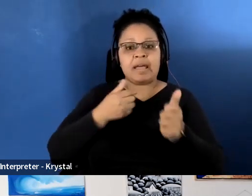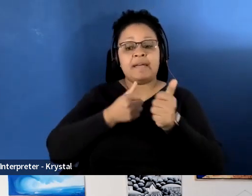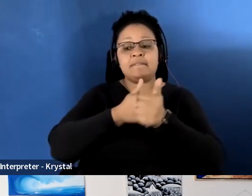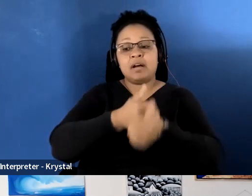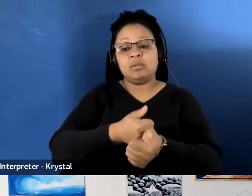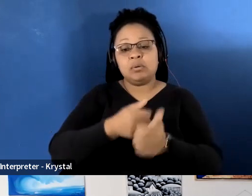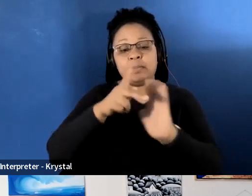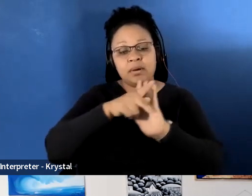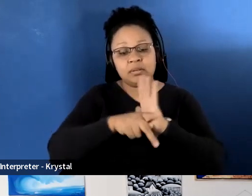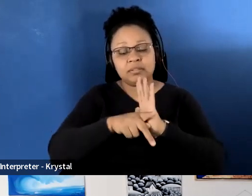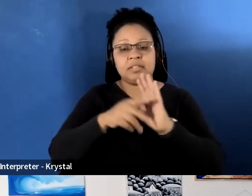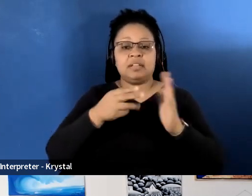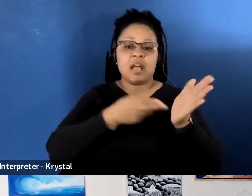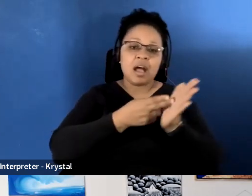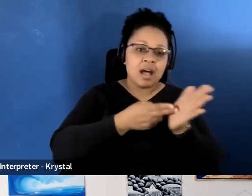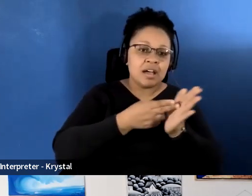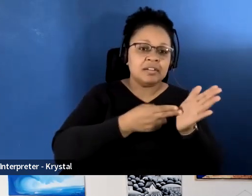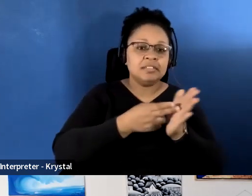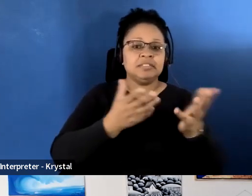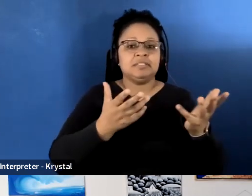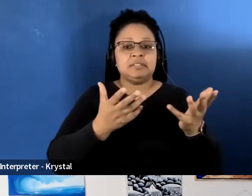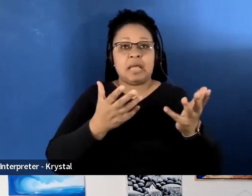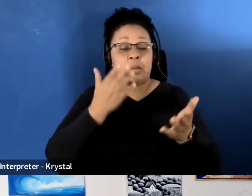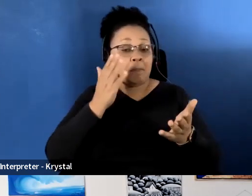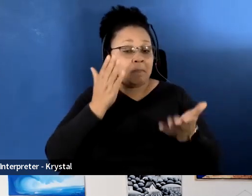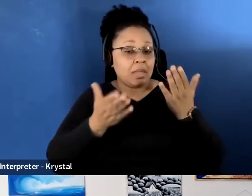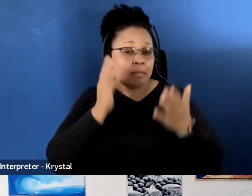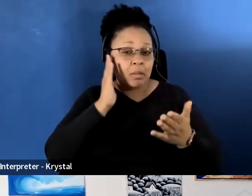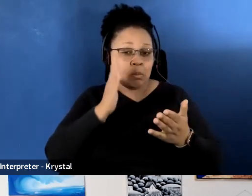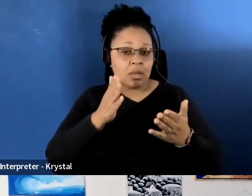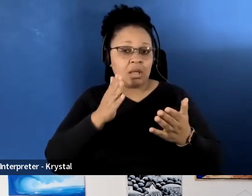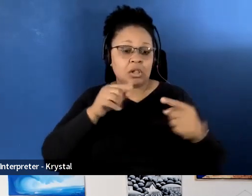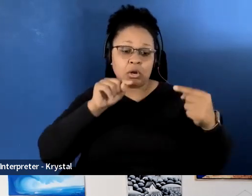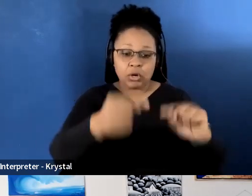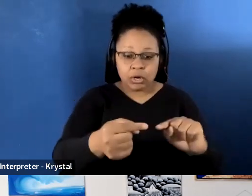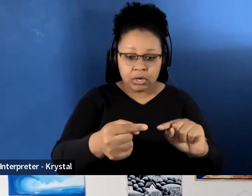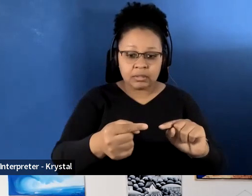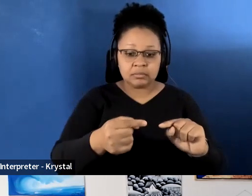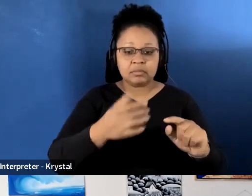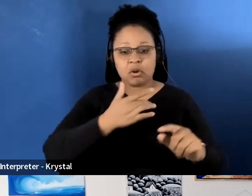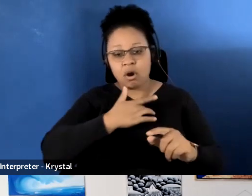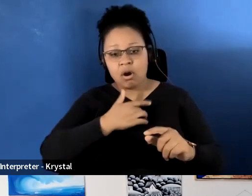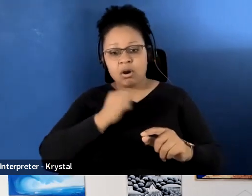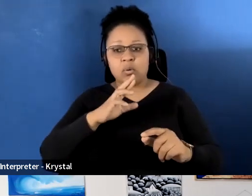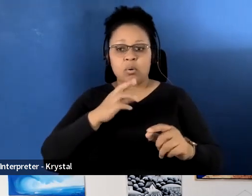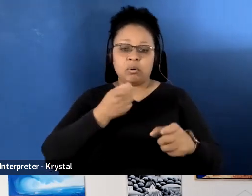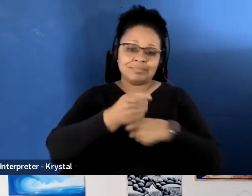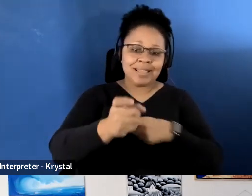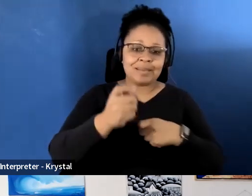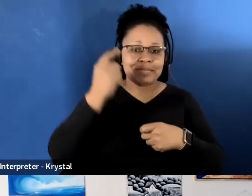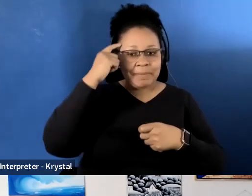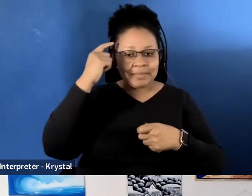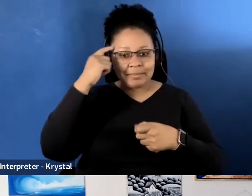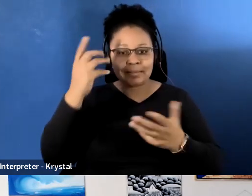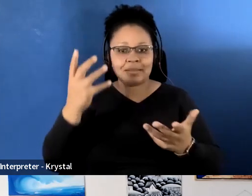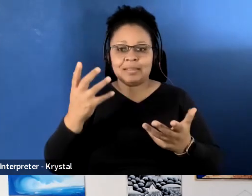honest, unless it's going to damage someone mentally or really hurt their heart. Then I don't lie